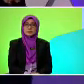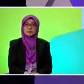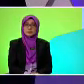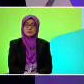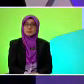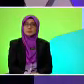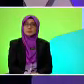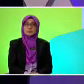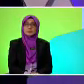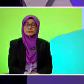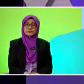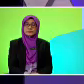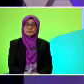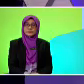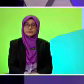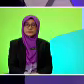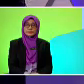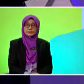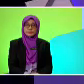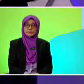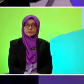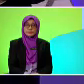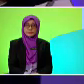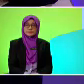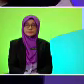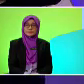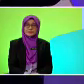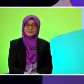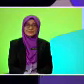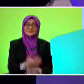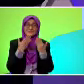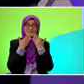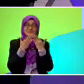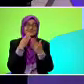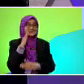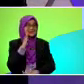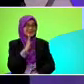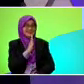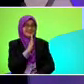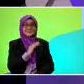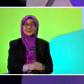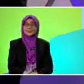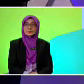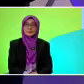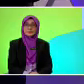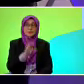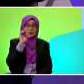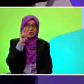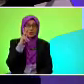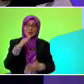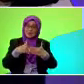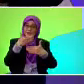respiratory system, right? So that is a very good move, Bella. Okay, thank you so much, Bella. Okay, shall we move on to the